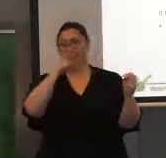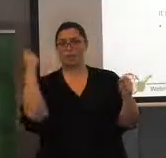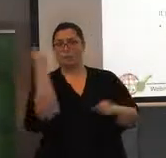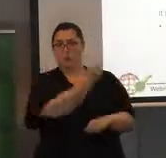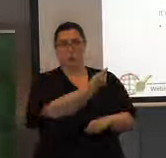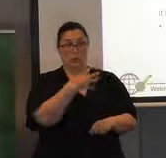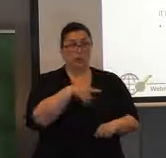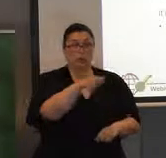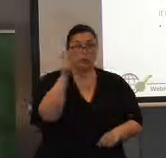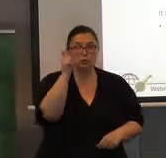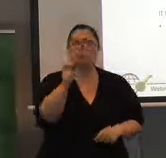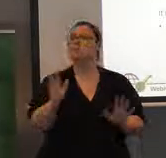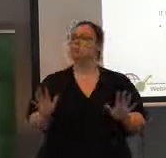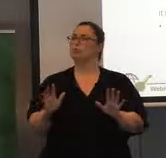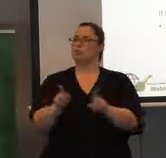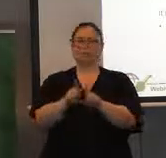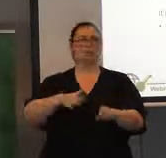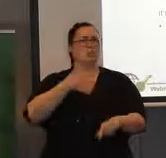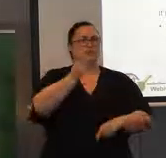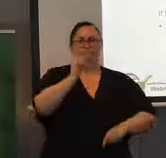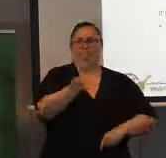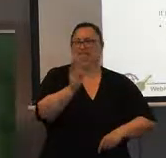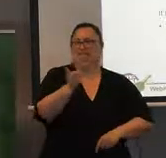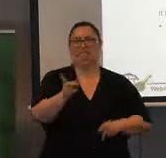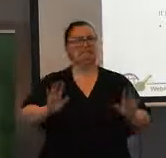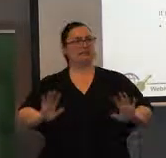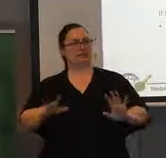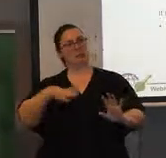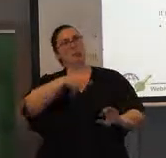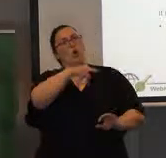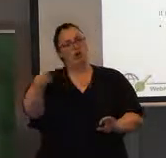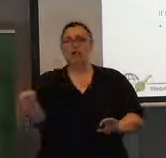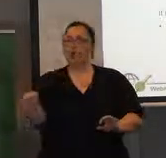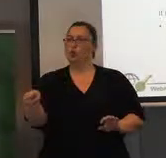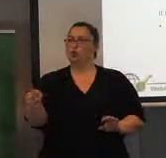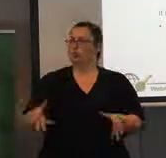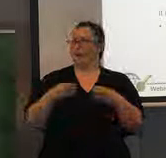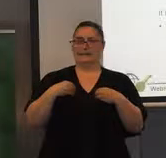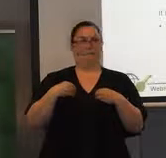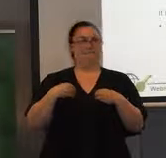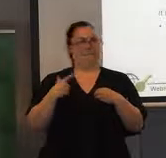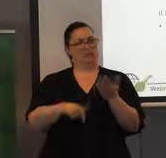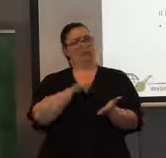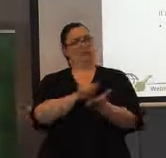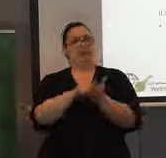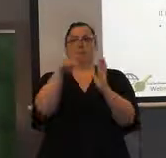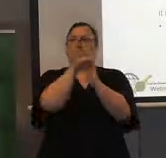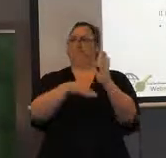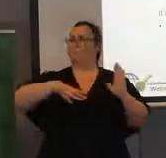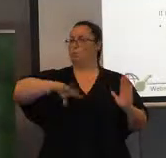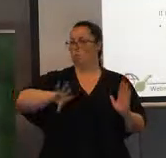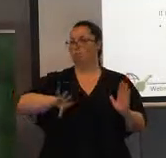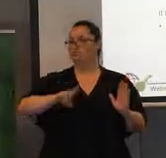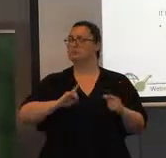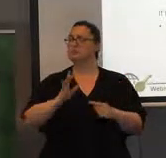We don't want you to be, and we don't want to use a stick. That's not the whole idea. We would like you to buy into the ideas of accessibility because you want